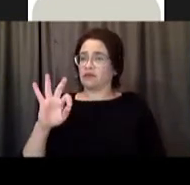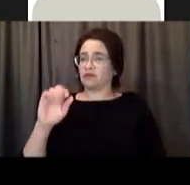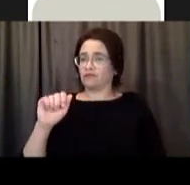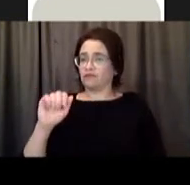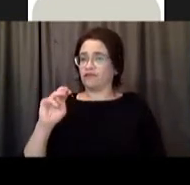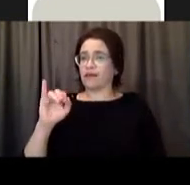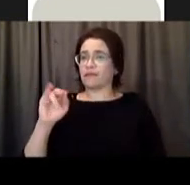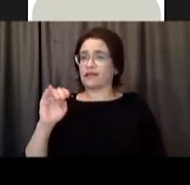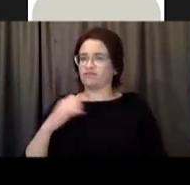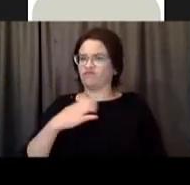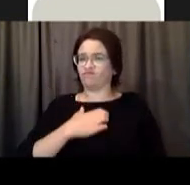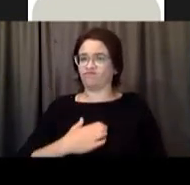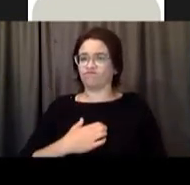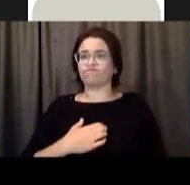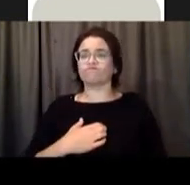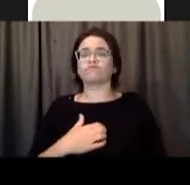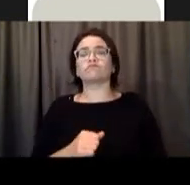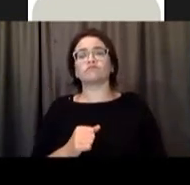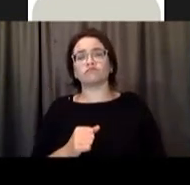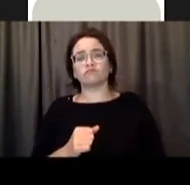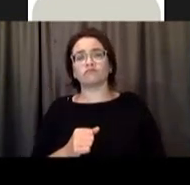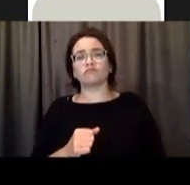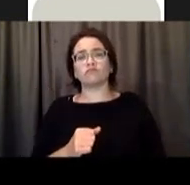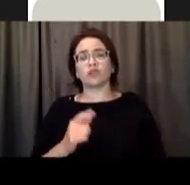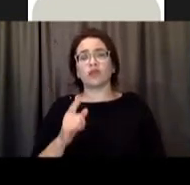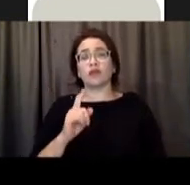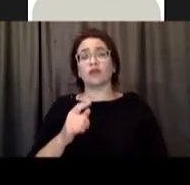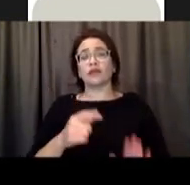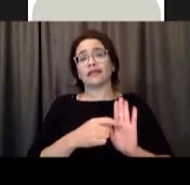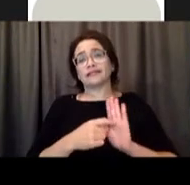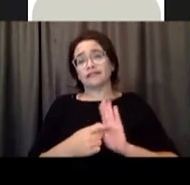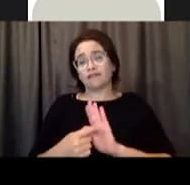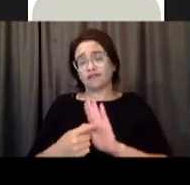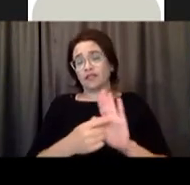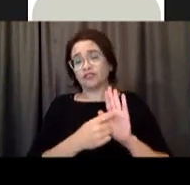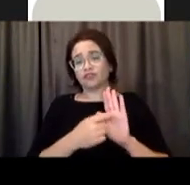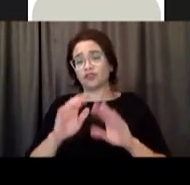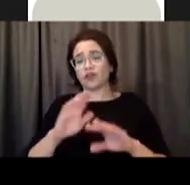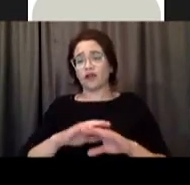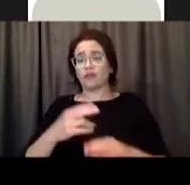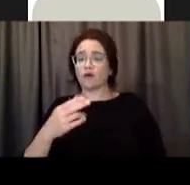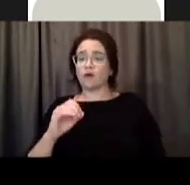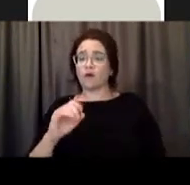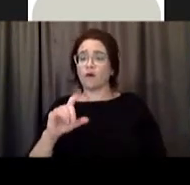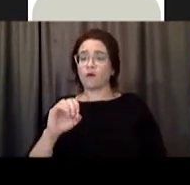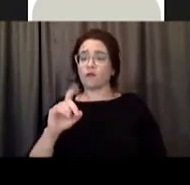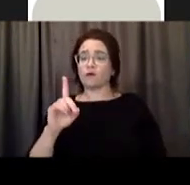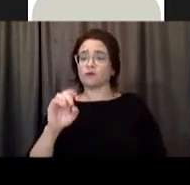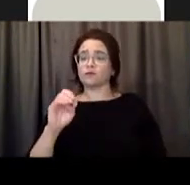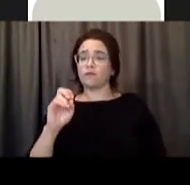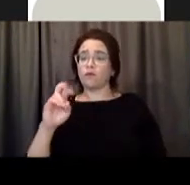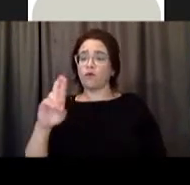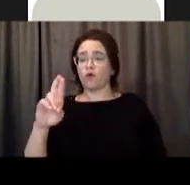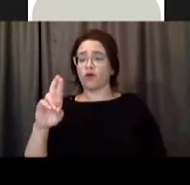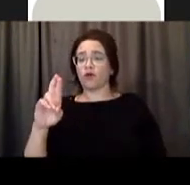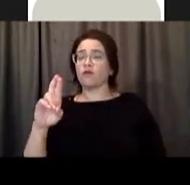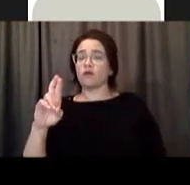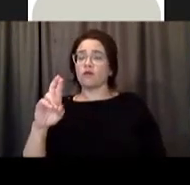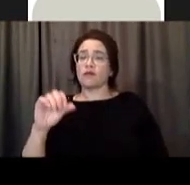Harvest of Despair is featured on the Poldomort guide page of the Center for Holocaust and Genocide Studies.